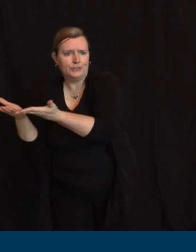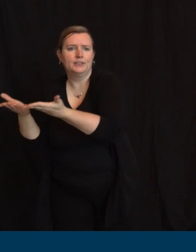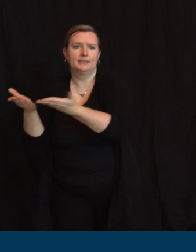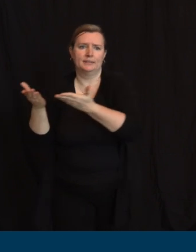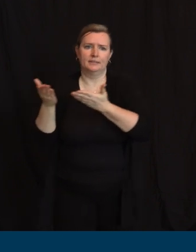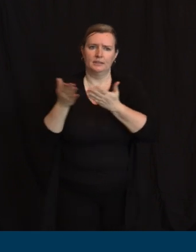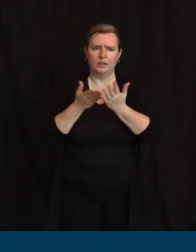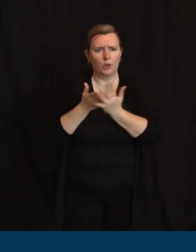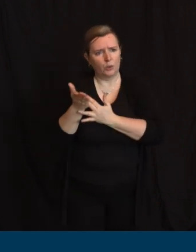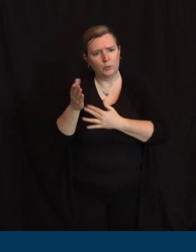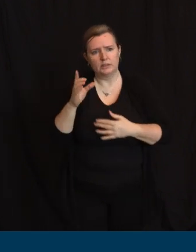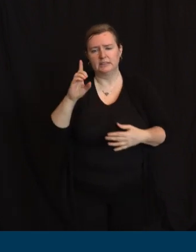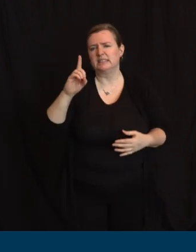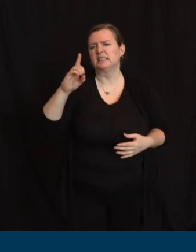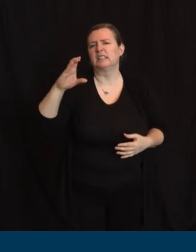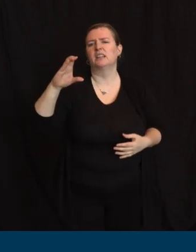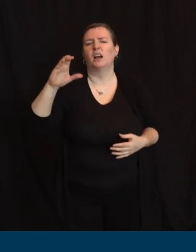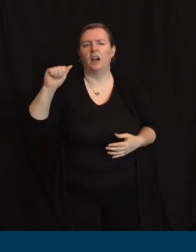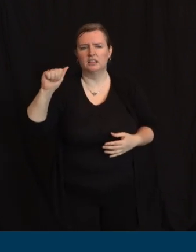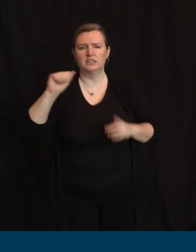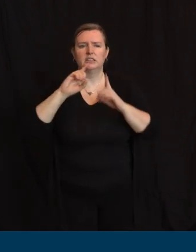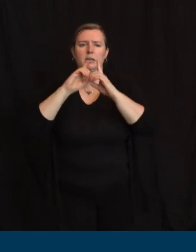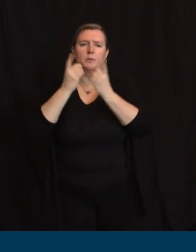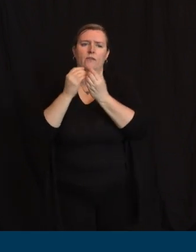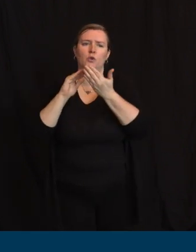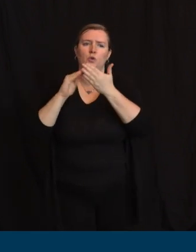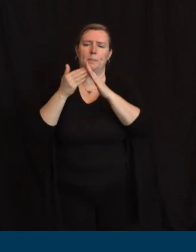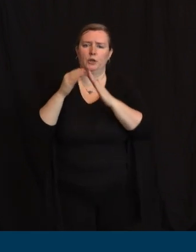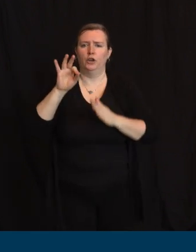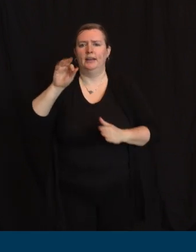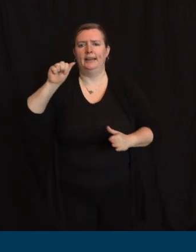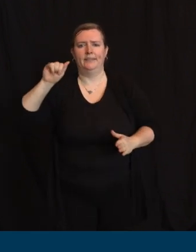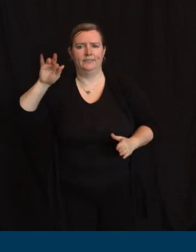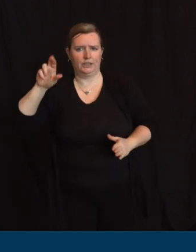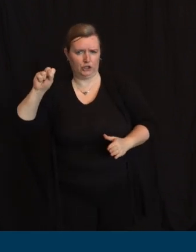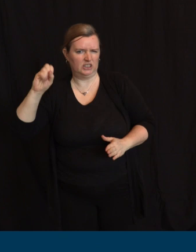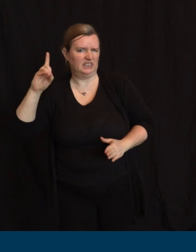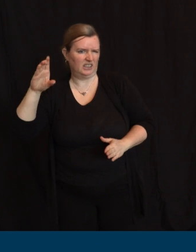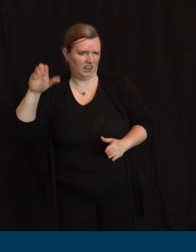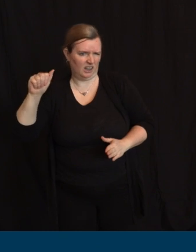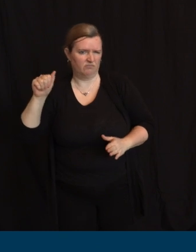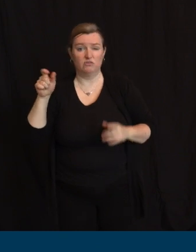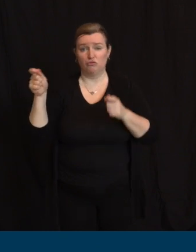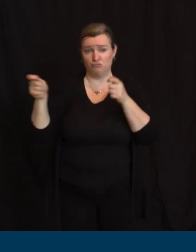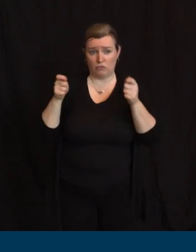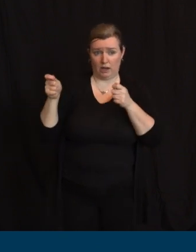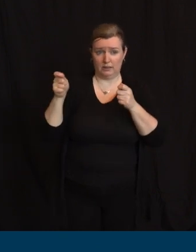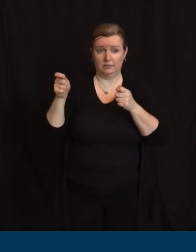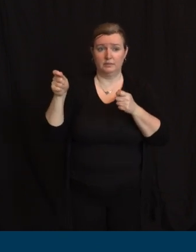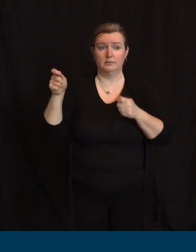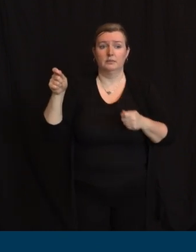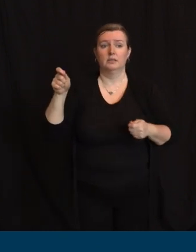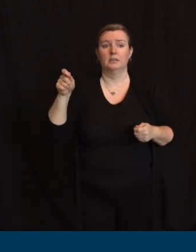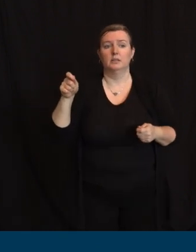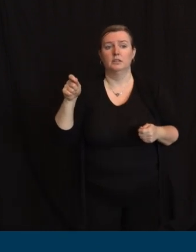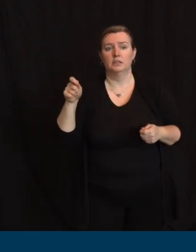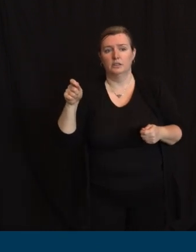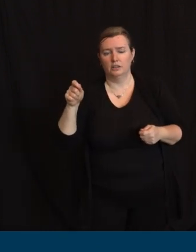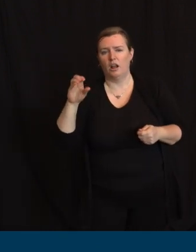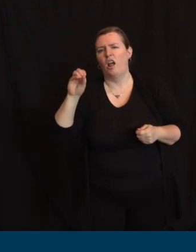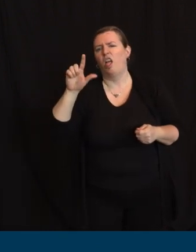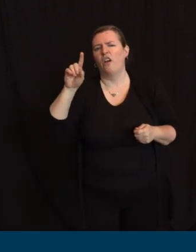Affairs. And again, I want to give Sheila Oliver, our Lieutenant Governor, who oversees the Department of Community Affairs, and her team, a big shout out.